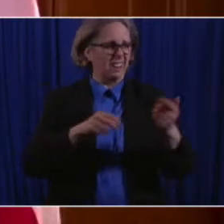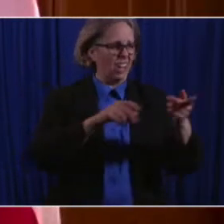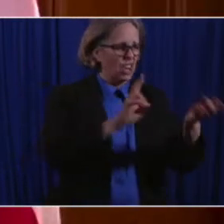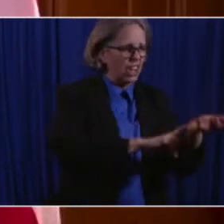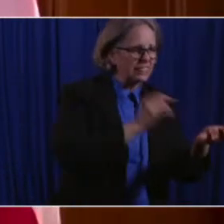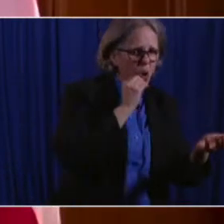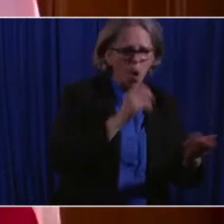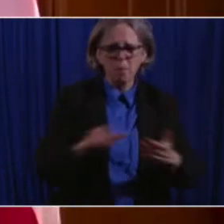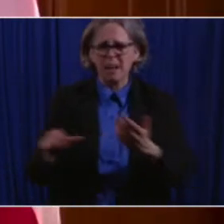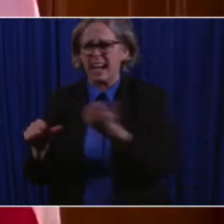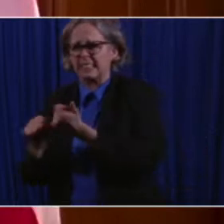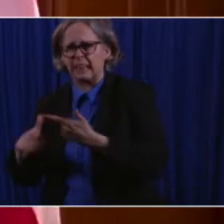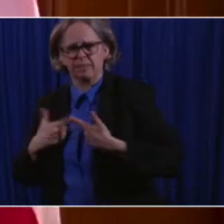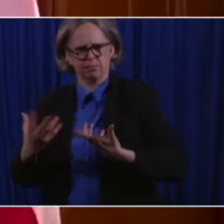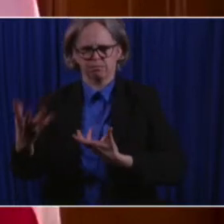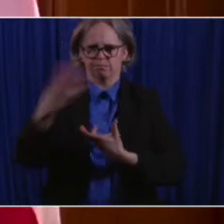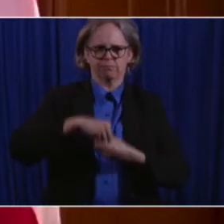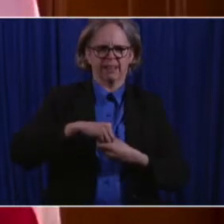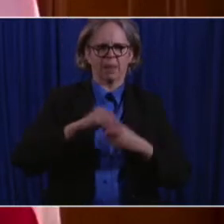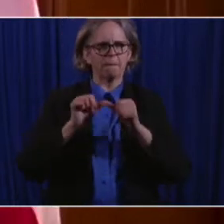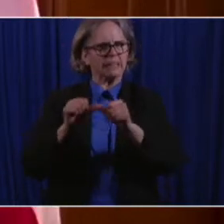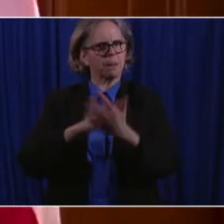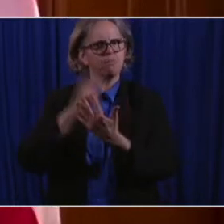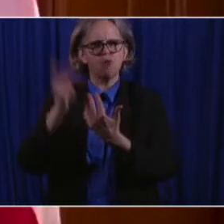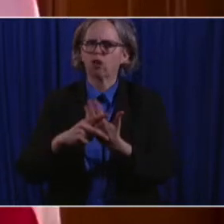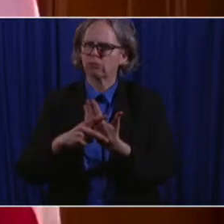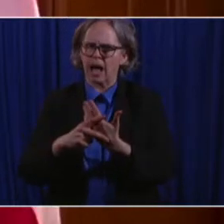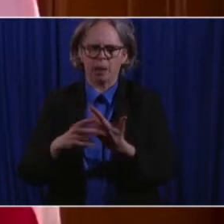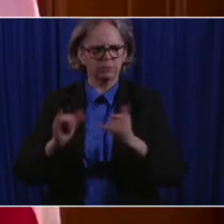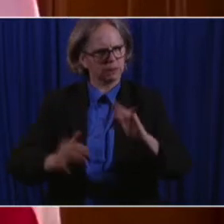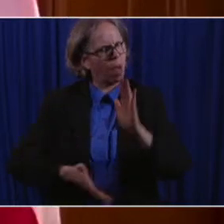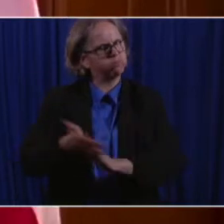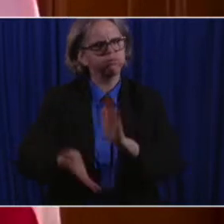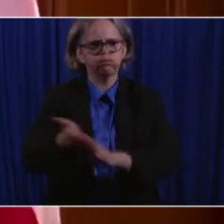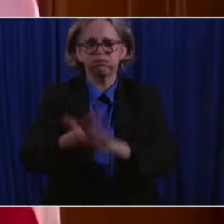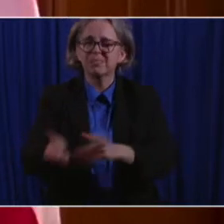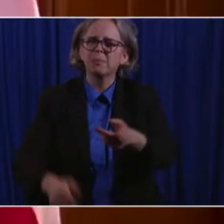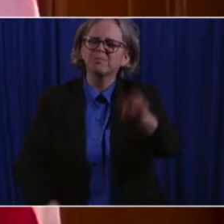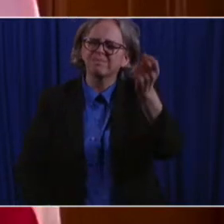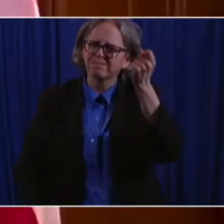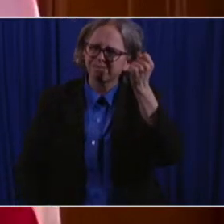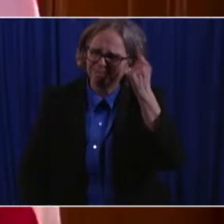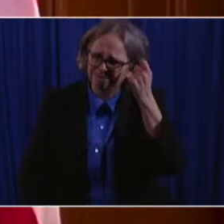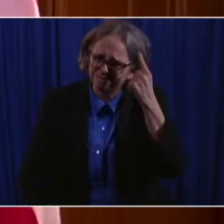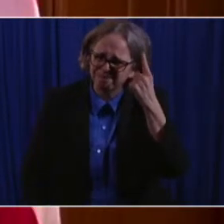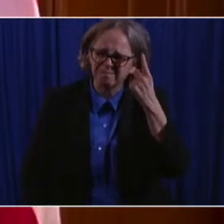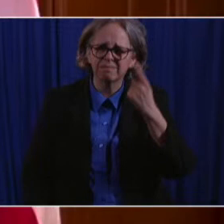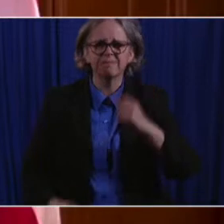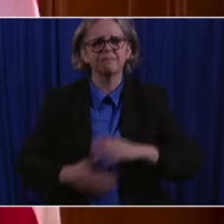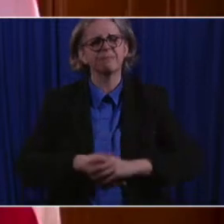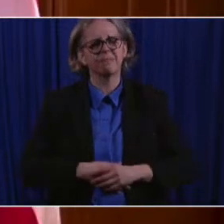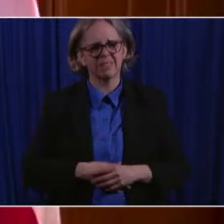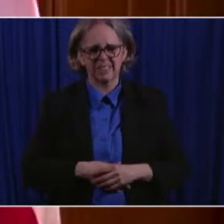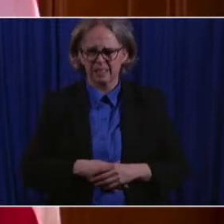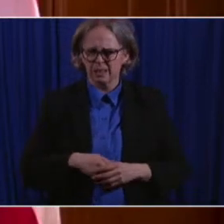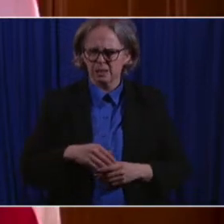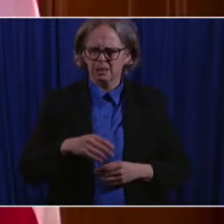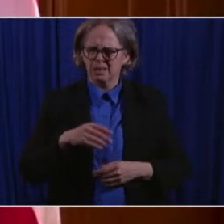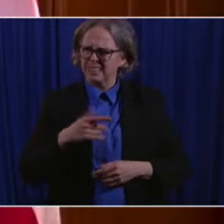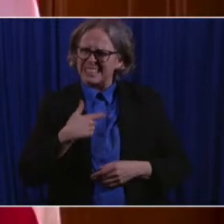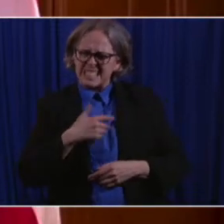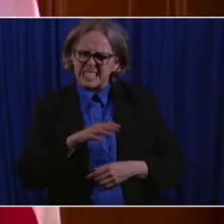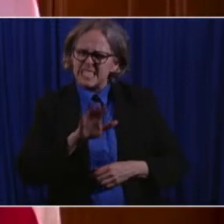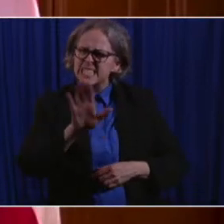are getting the vaccine. However, despite repeated efforts, we have some that we just